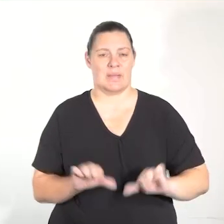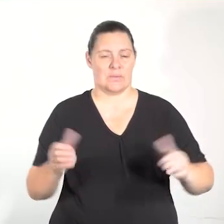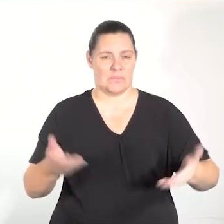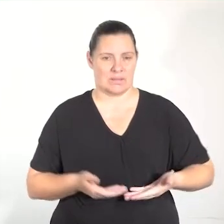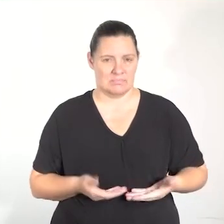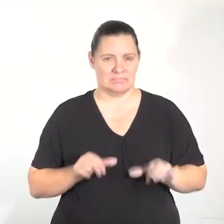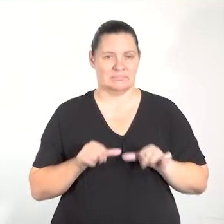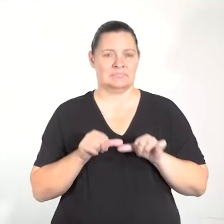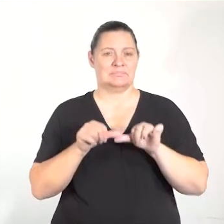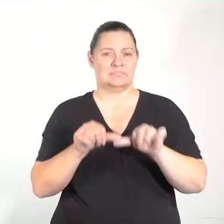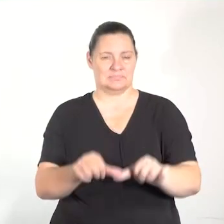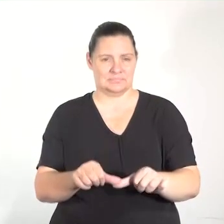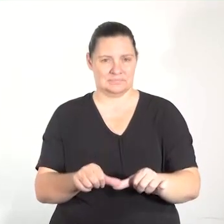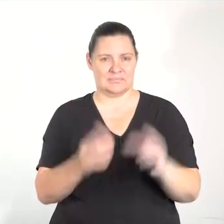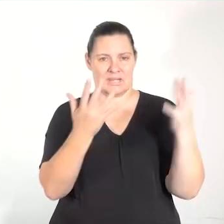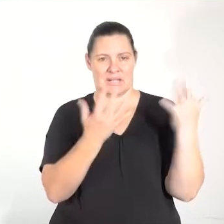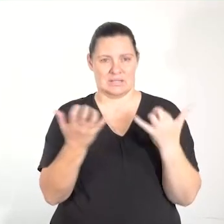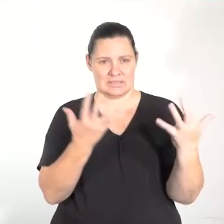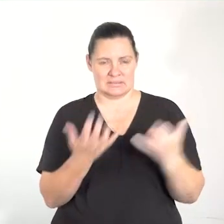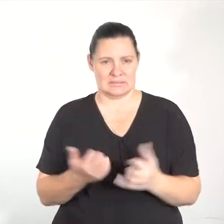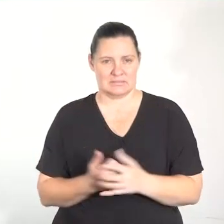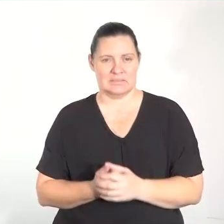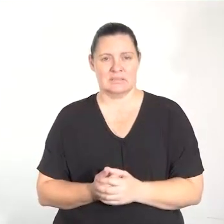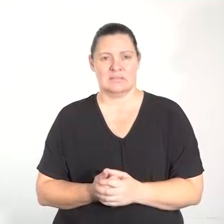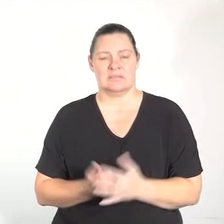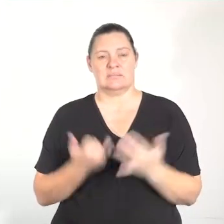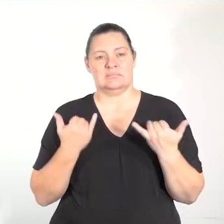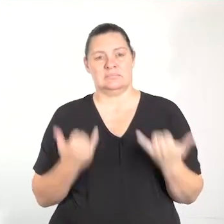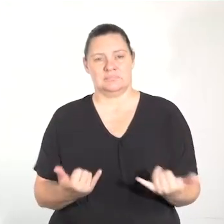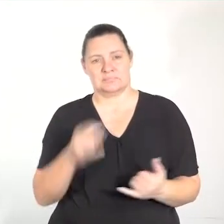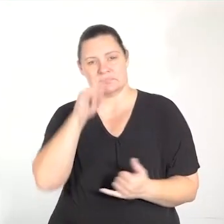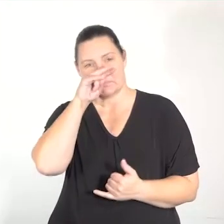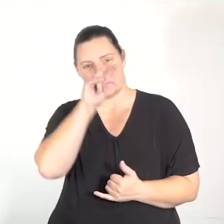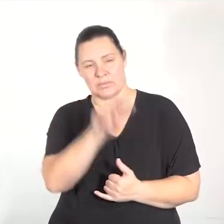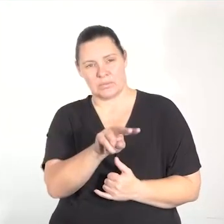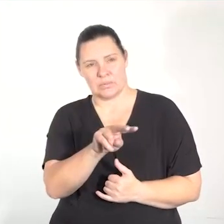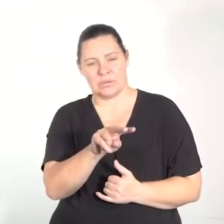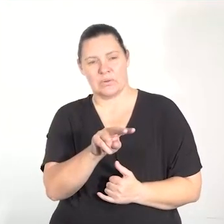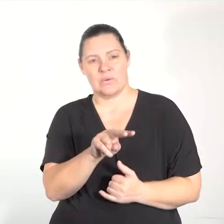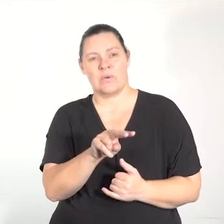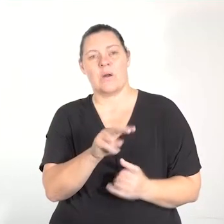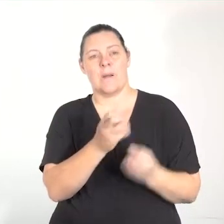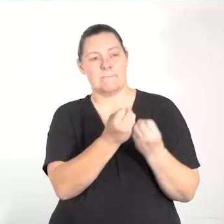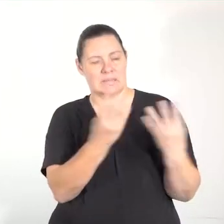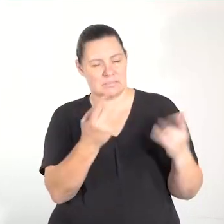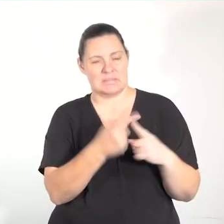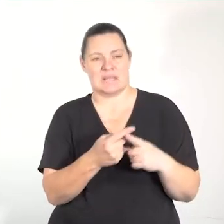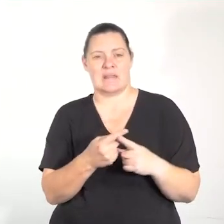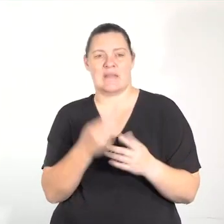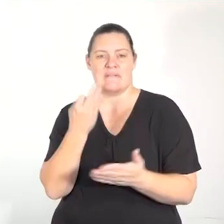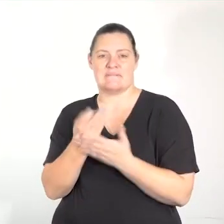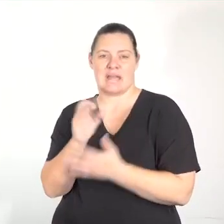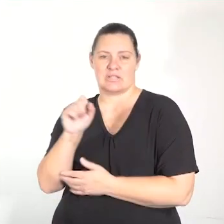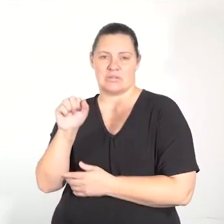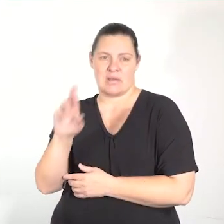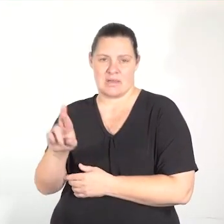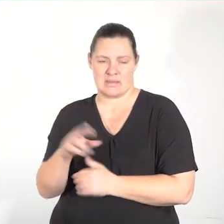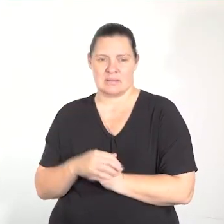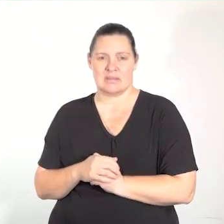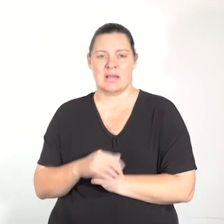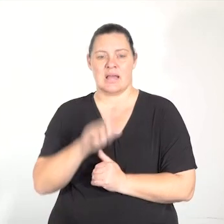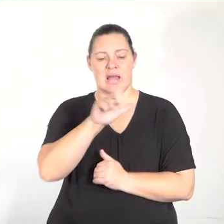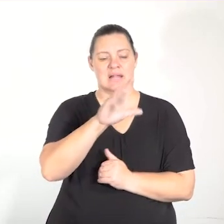Welcome back, and let's continue with our calculations. So now we are going to be looking at multiples and factors. We are going to determine